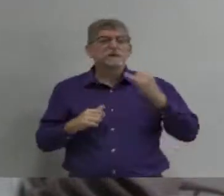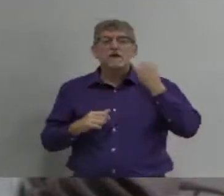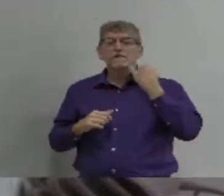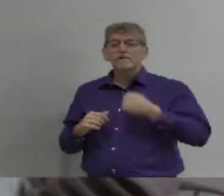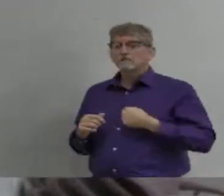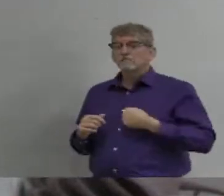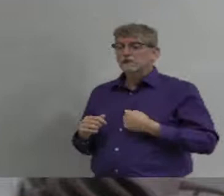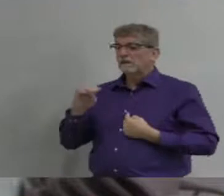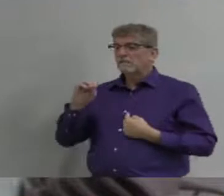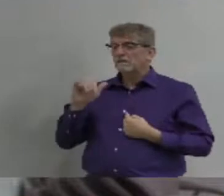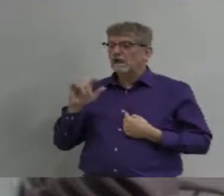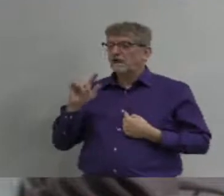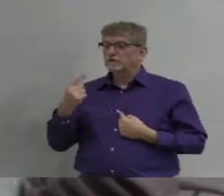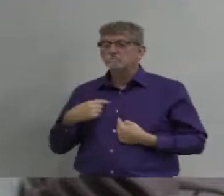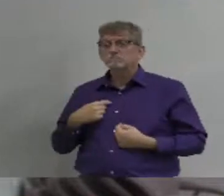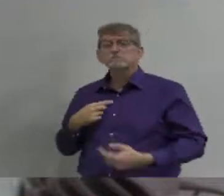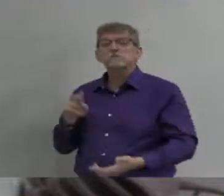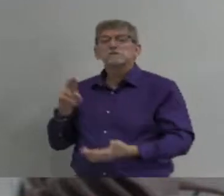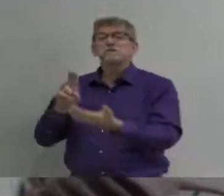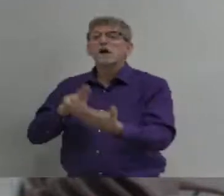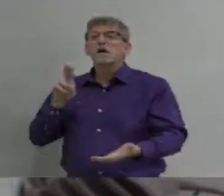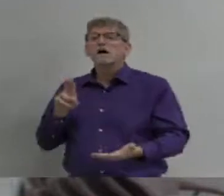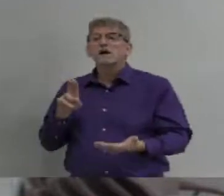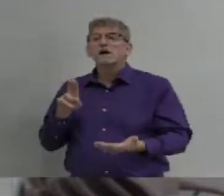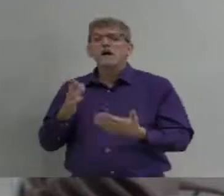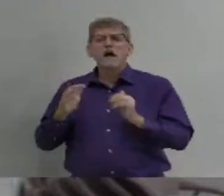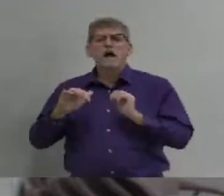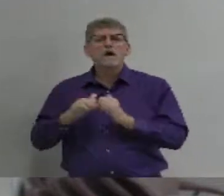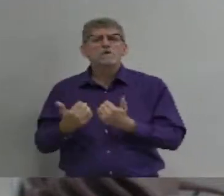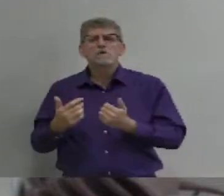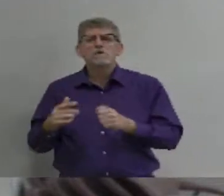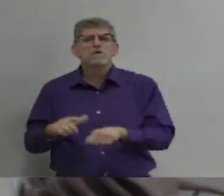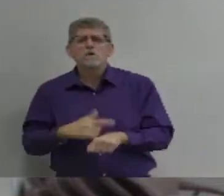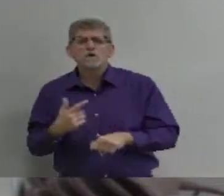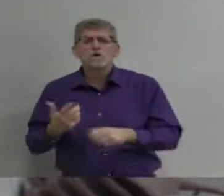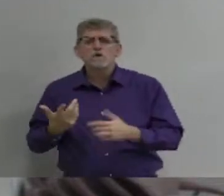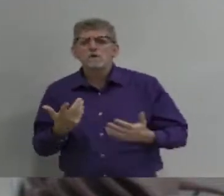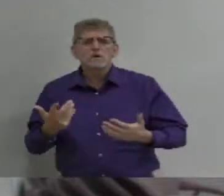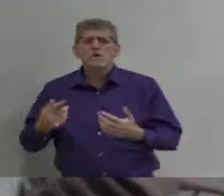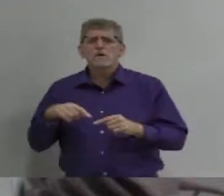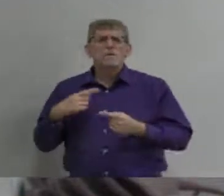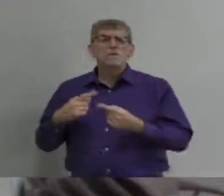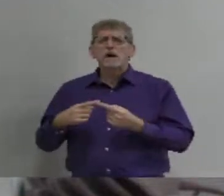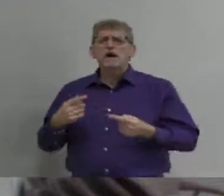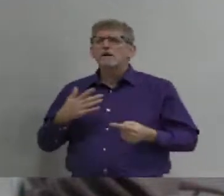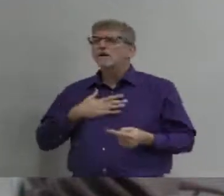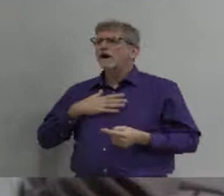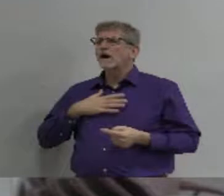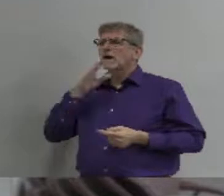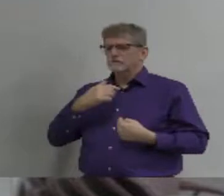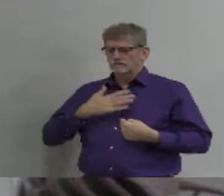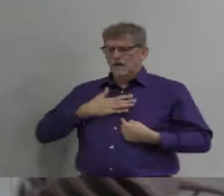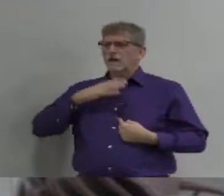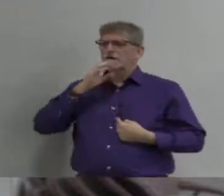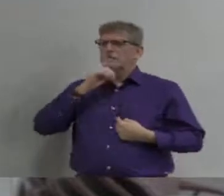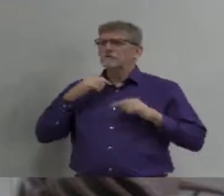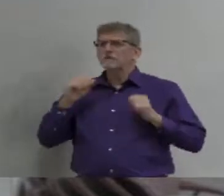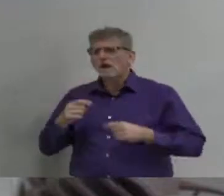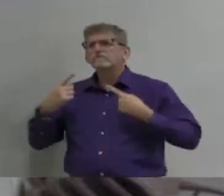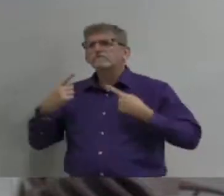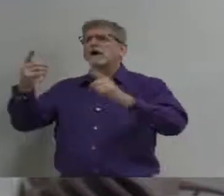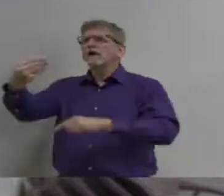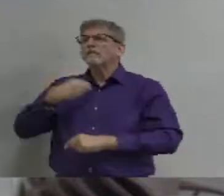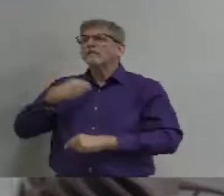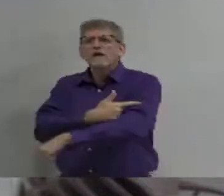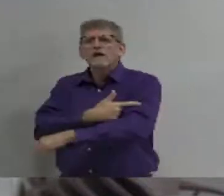are we thinking, a vaccination for someone like me might look? Mm-hmm. So at the county